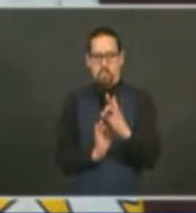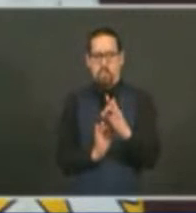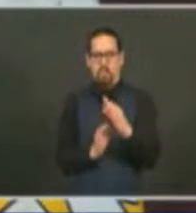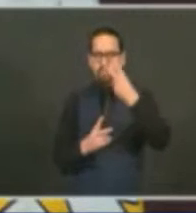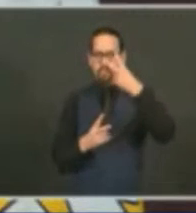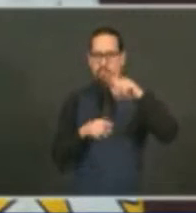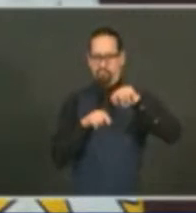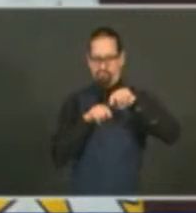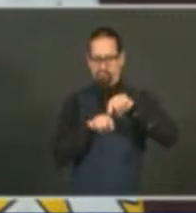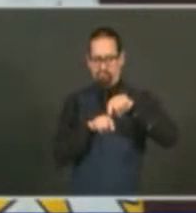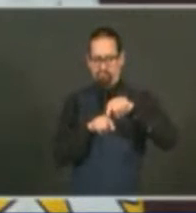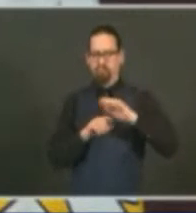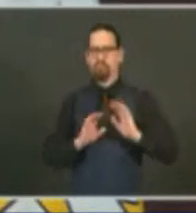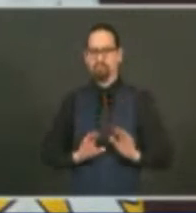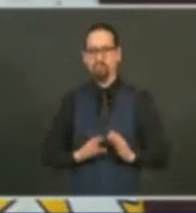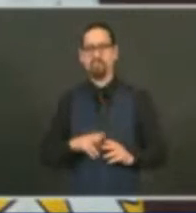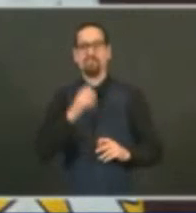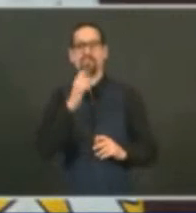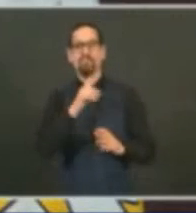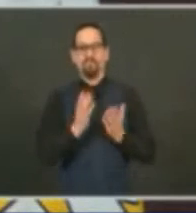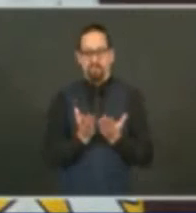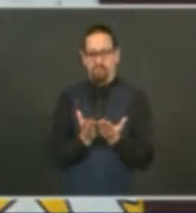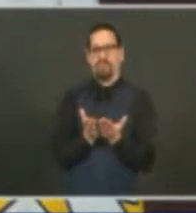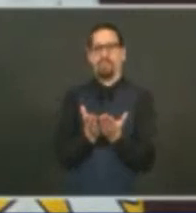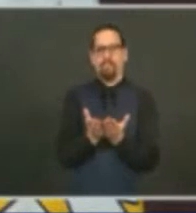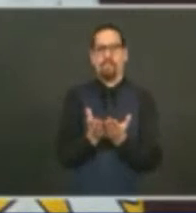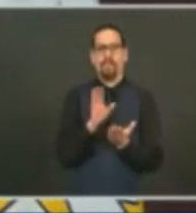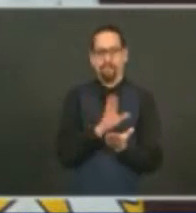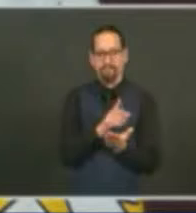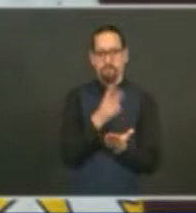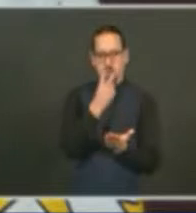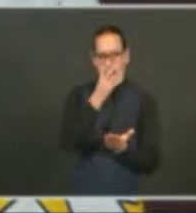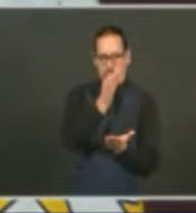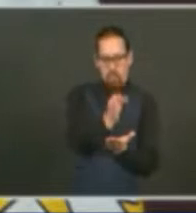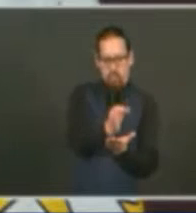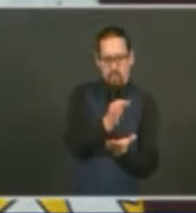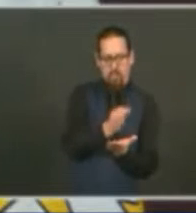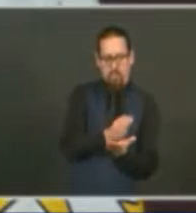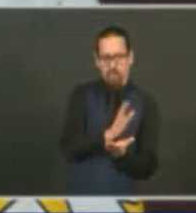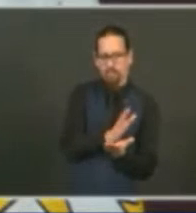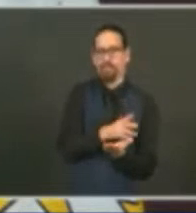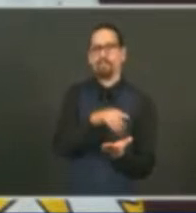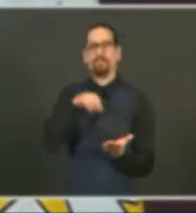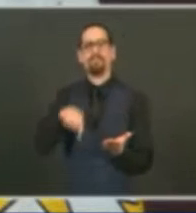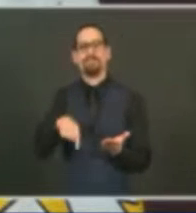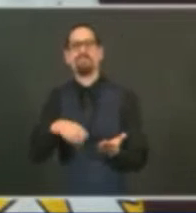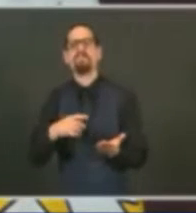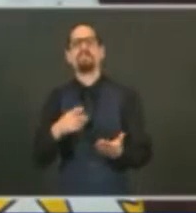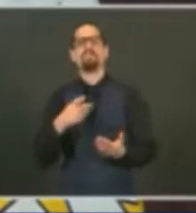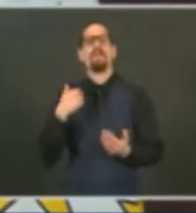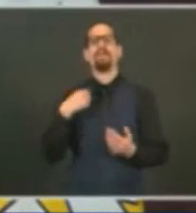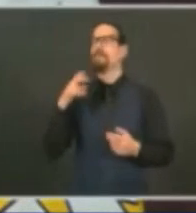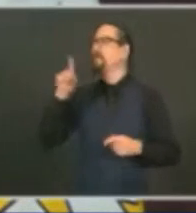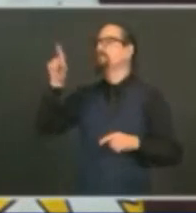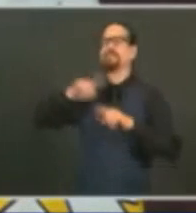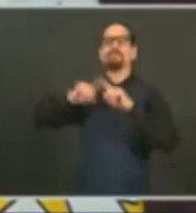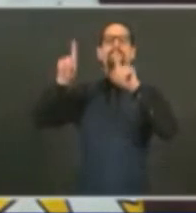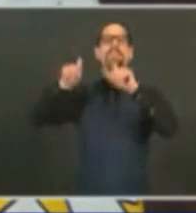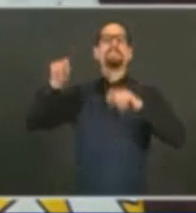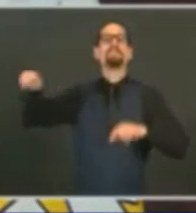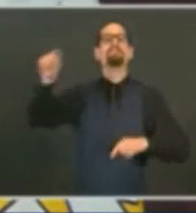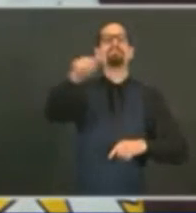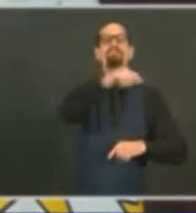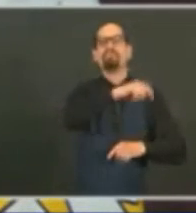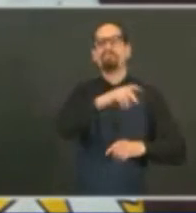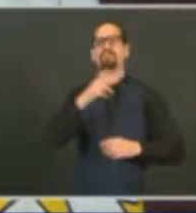At the testing site, they will be dropping some of the liquid that is needed